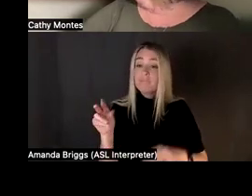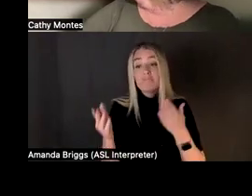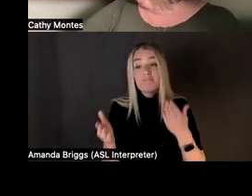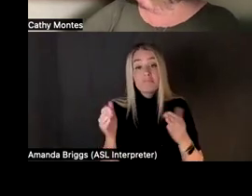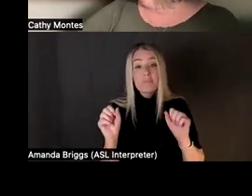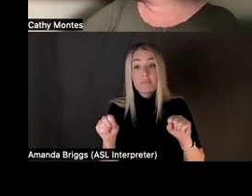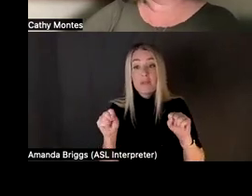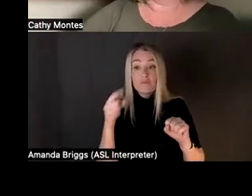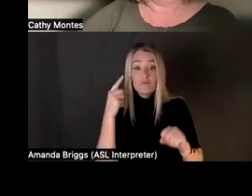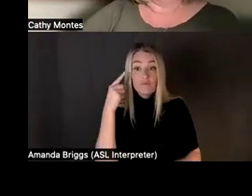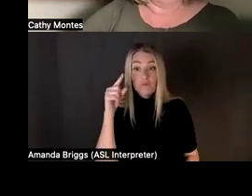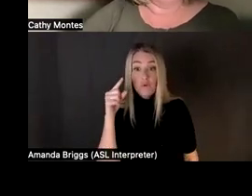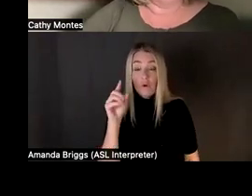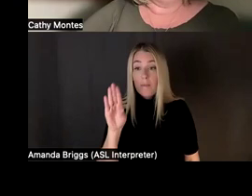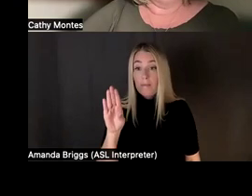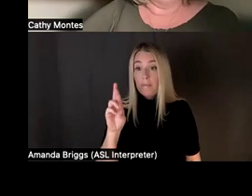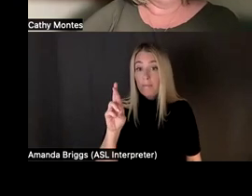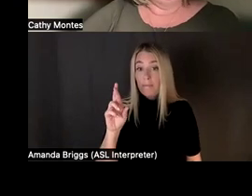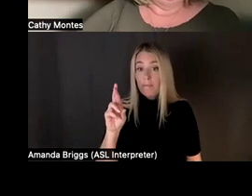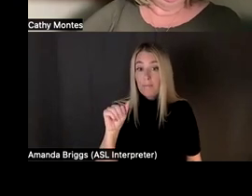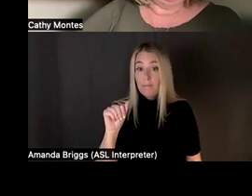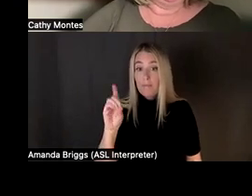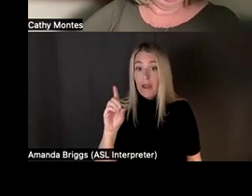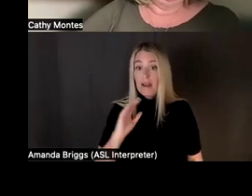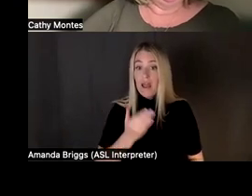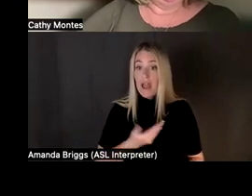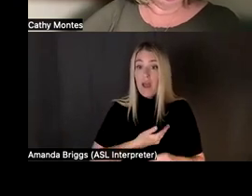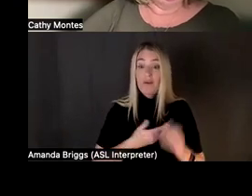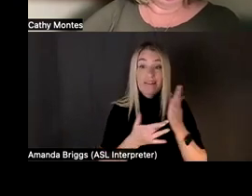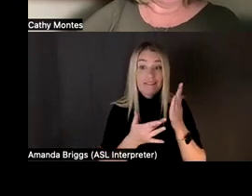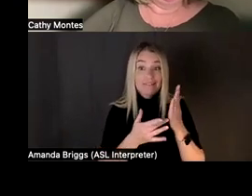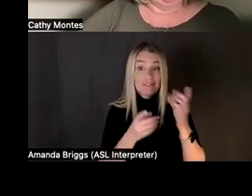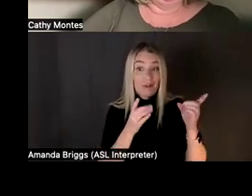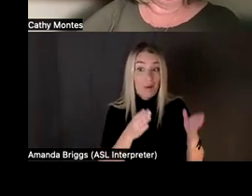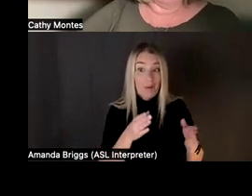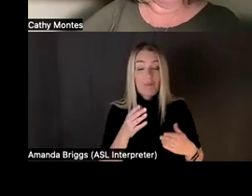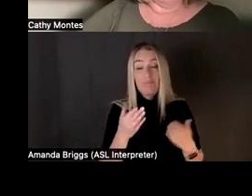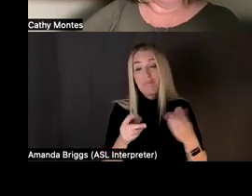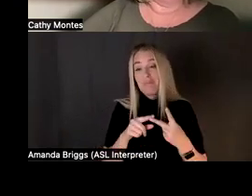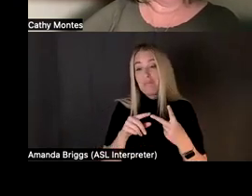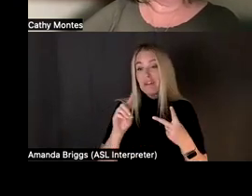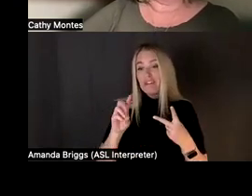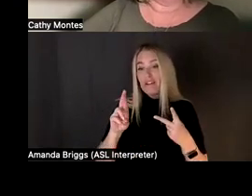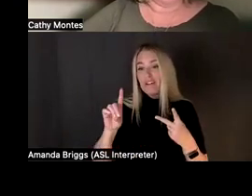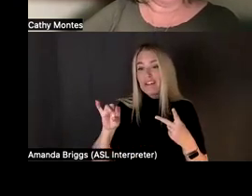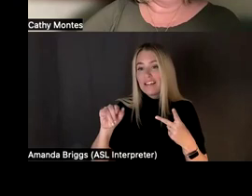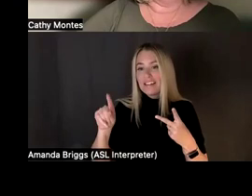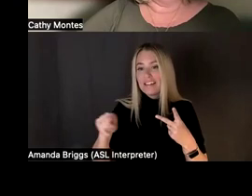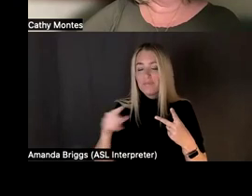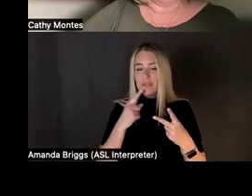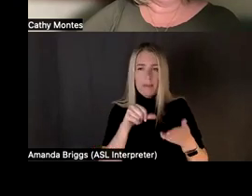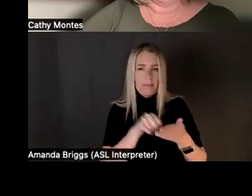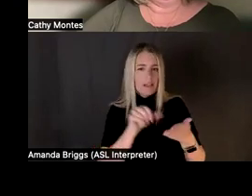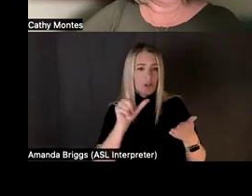for Brad, our Director of Technology, or Dr. Diaz. This says page 28 under